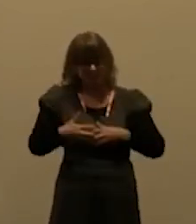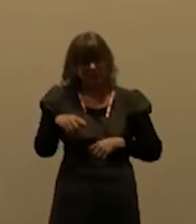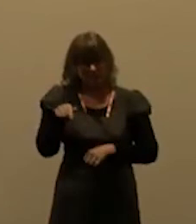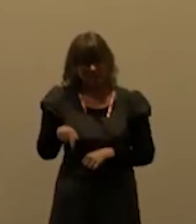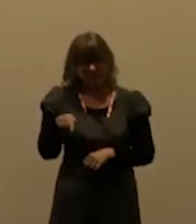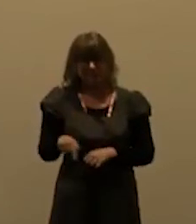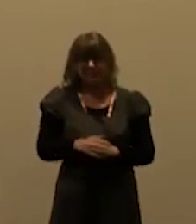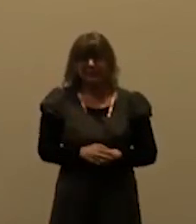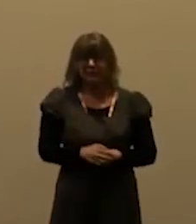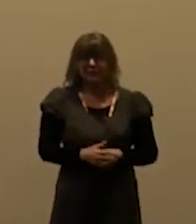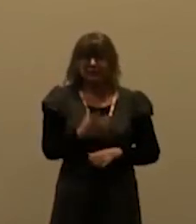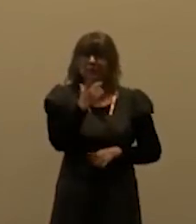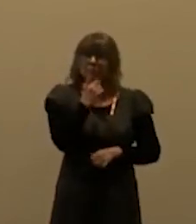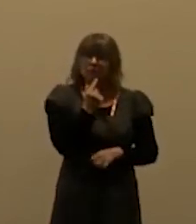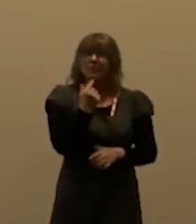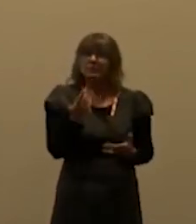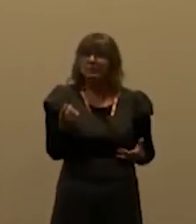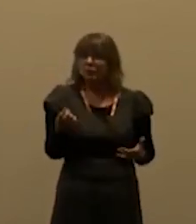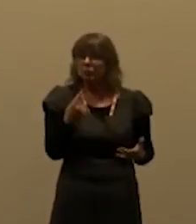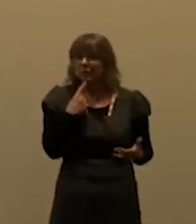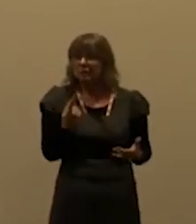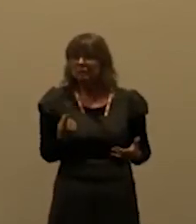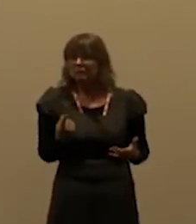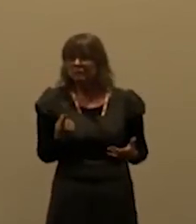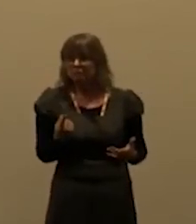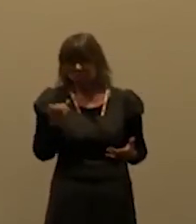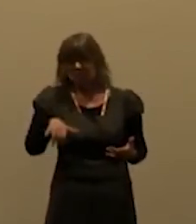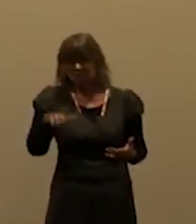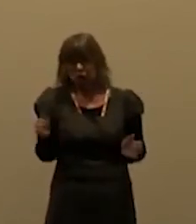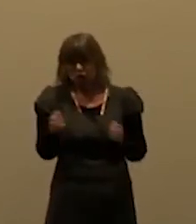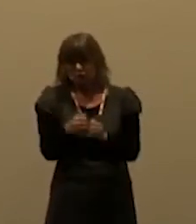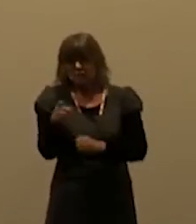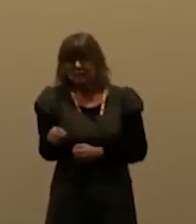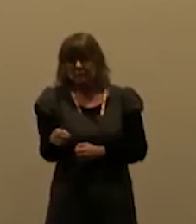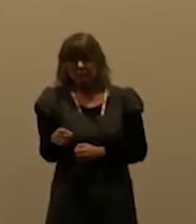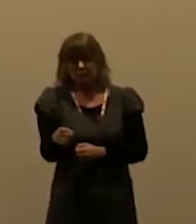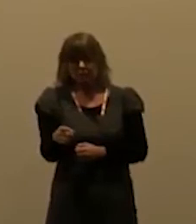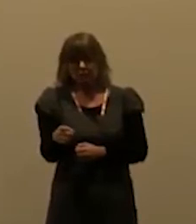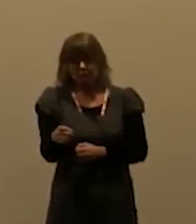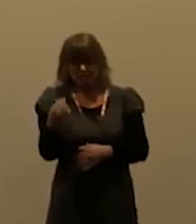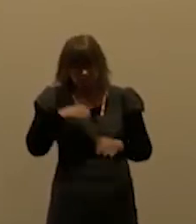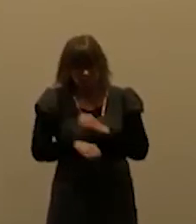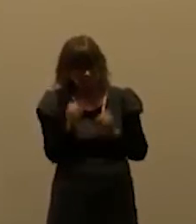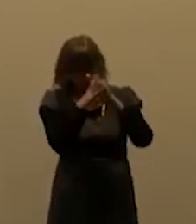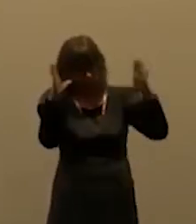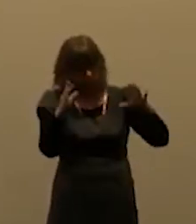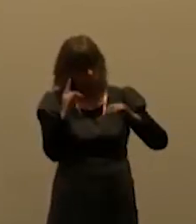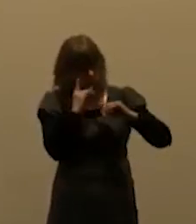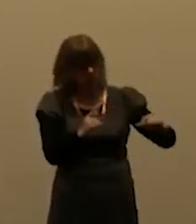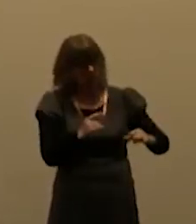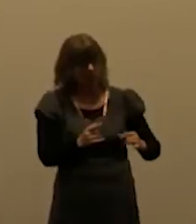So, yeah, the ability to spit out an audit, like you said, that's pretty much spot on. And just have a look. And imagine you put that in Git next,